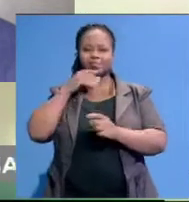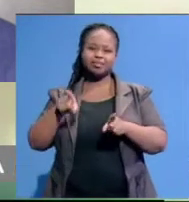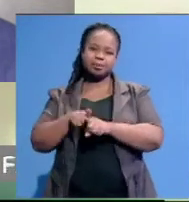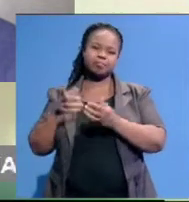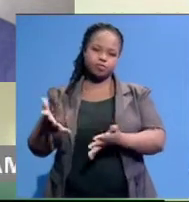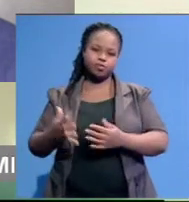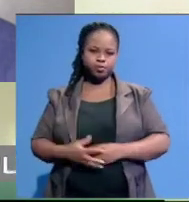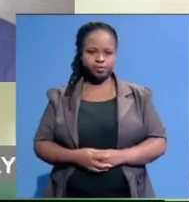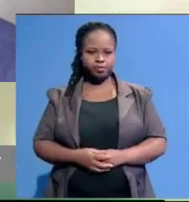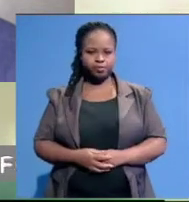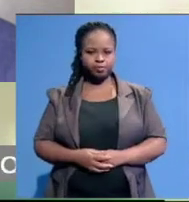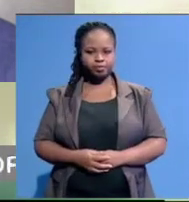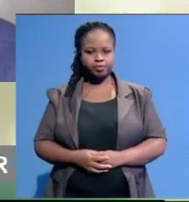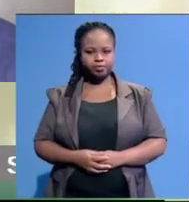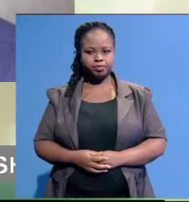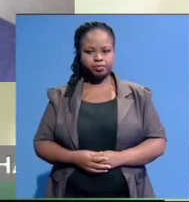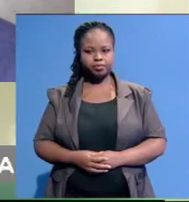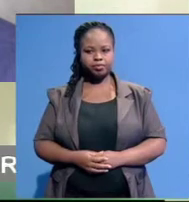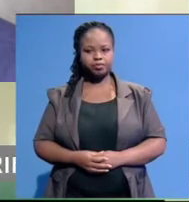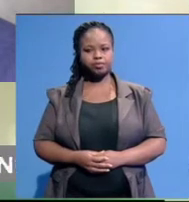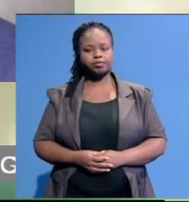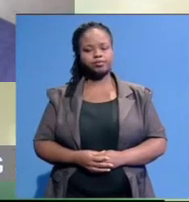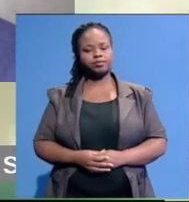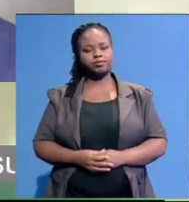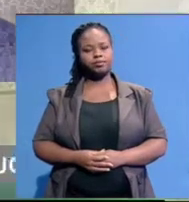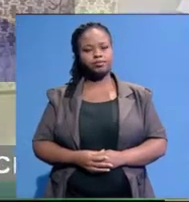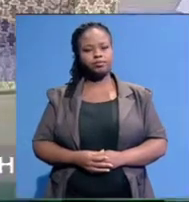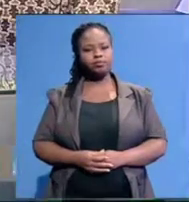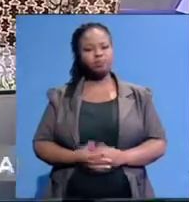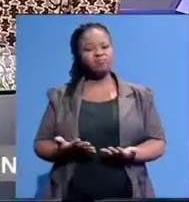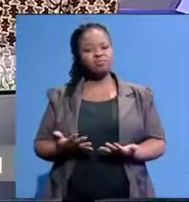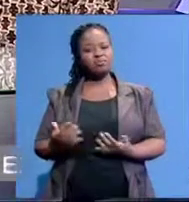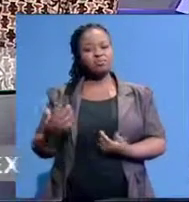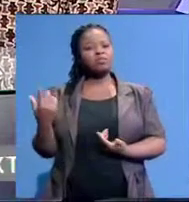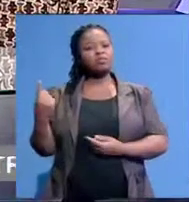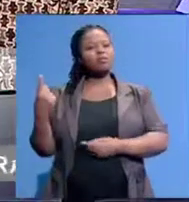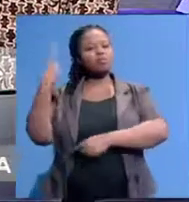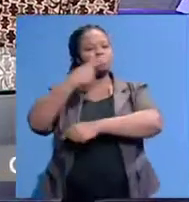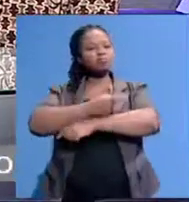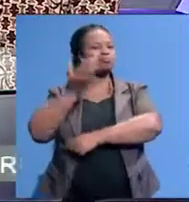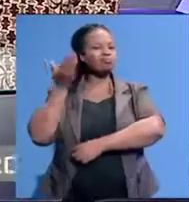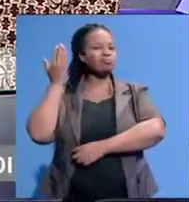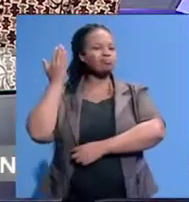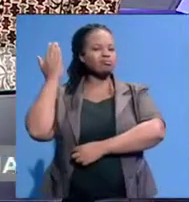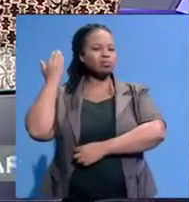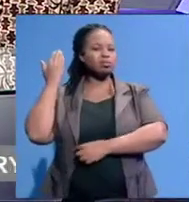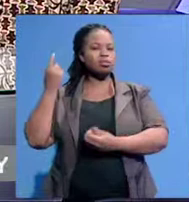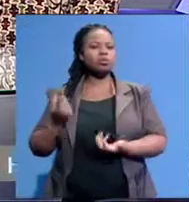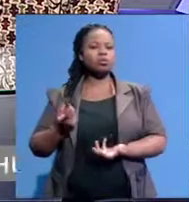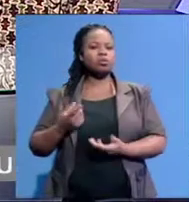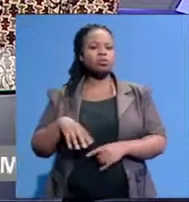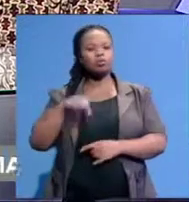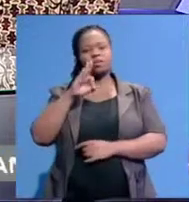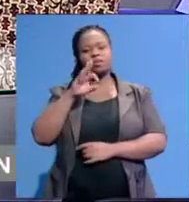Now, Doctor, you know, a couple of days ago we had the huge memorial at